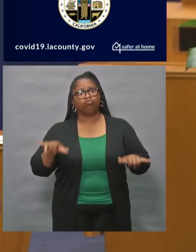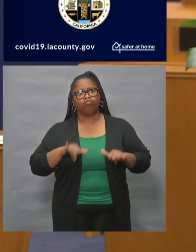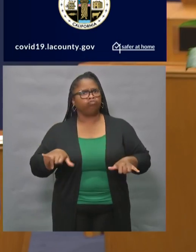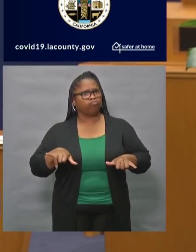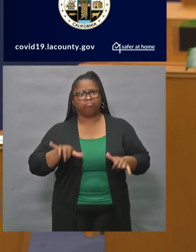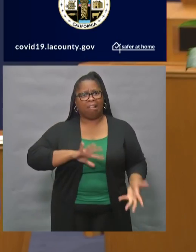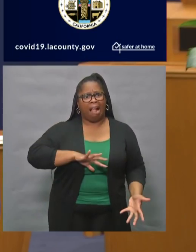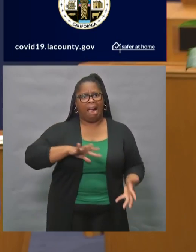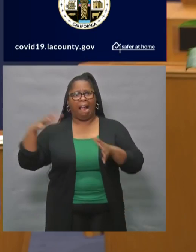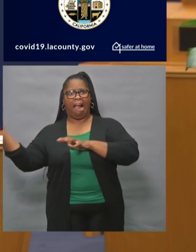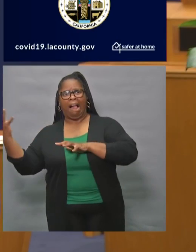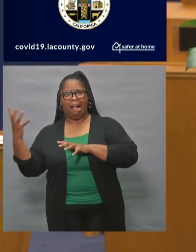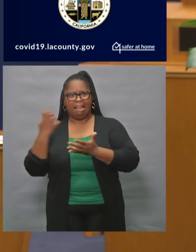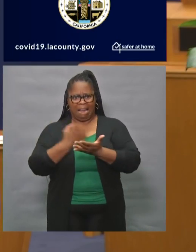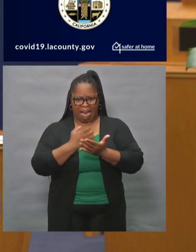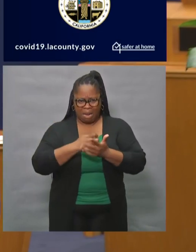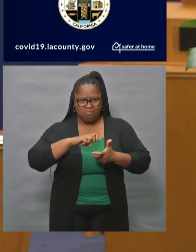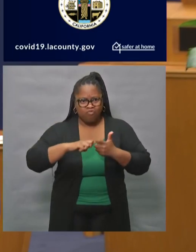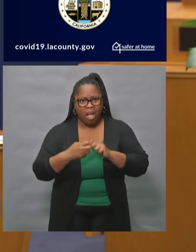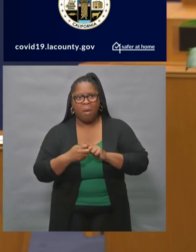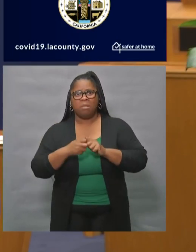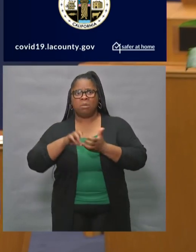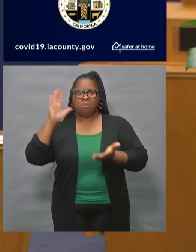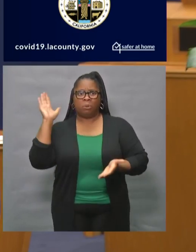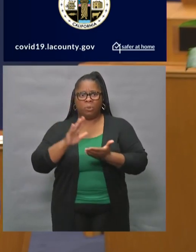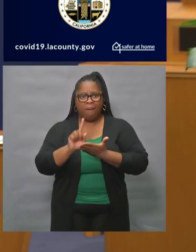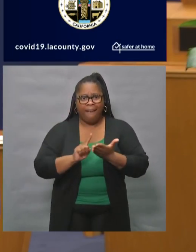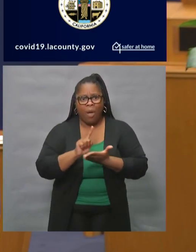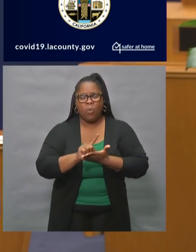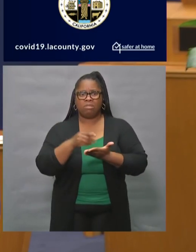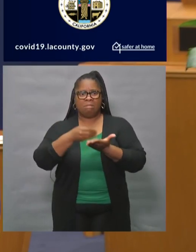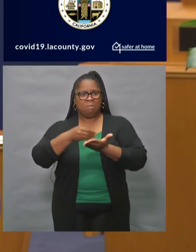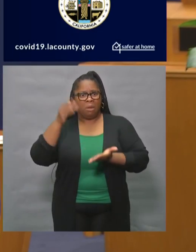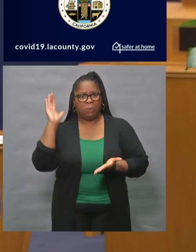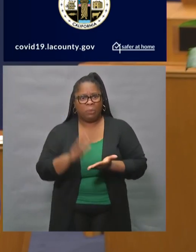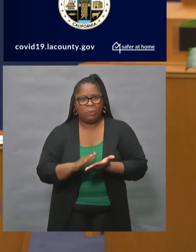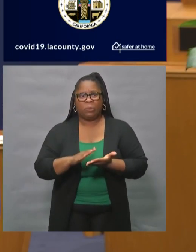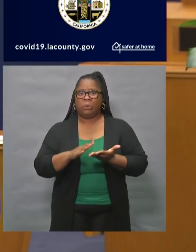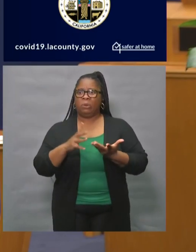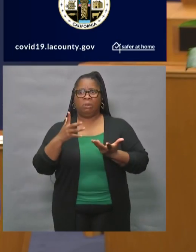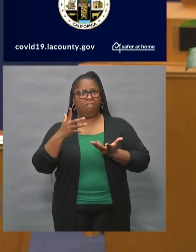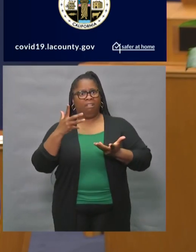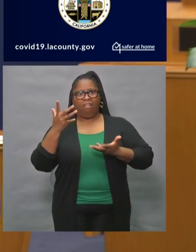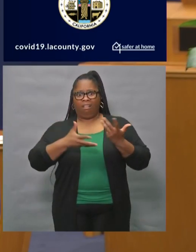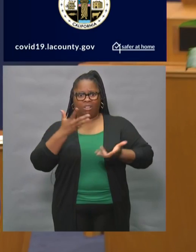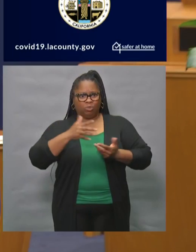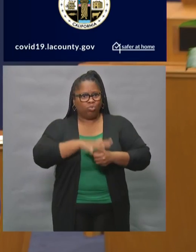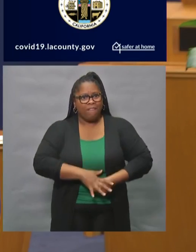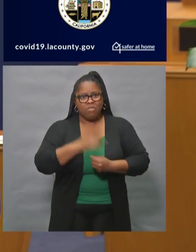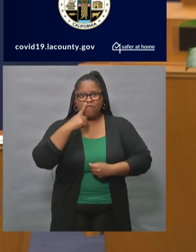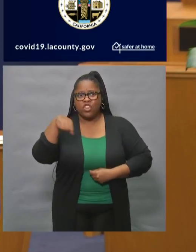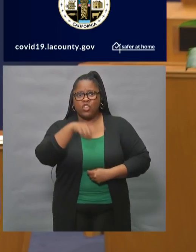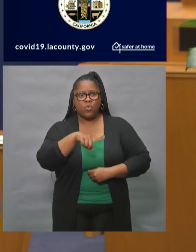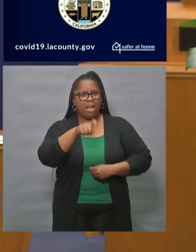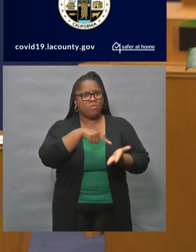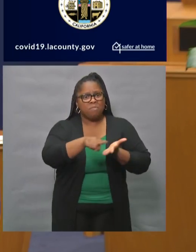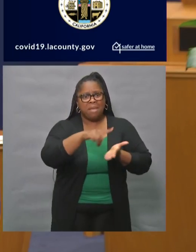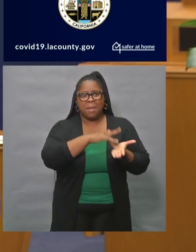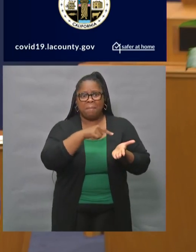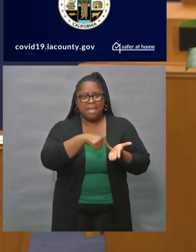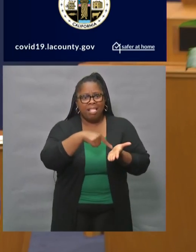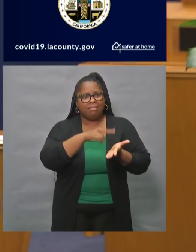lost jobs, and the bills are growing. There's rent to pay, and I know that these are stressful times financially for many. And then there's the stress